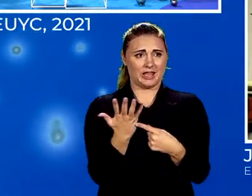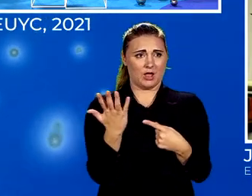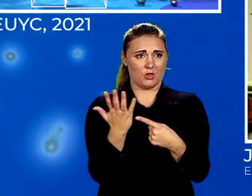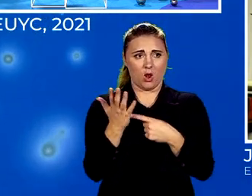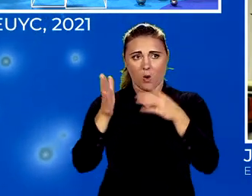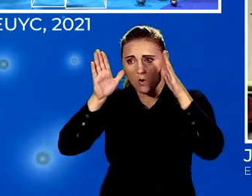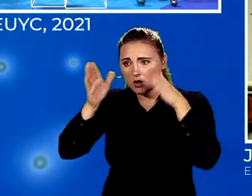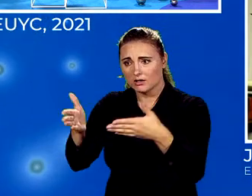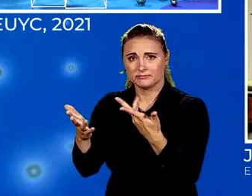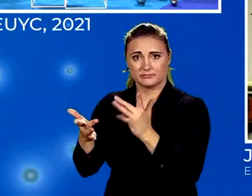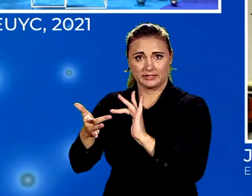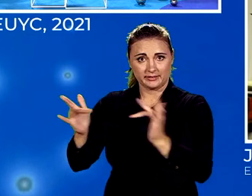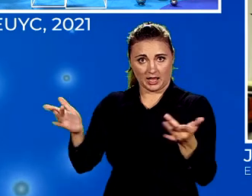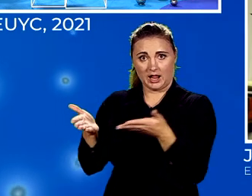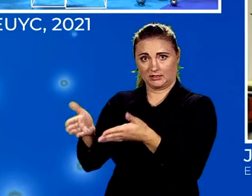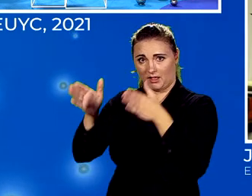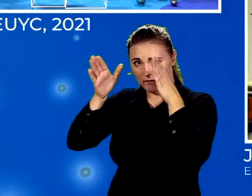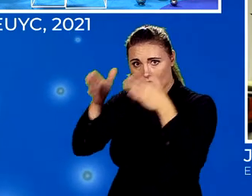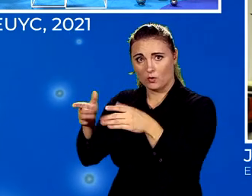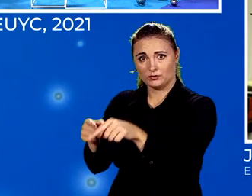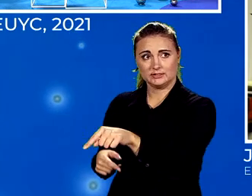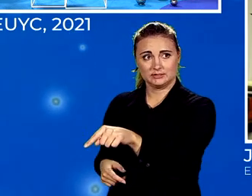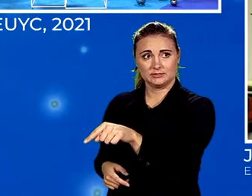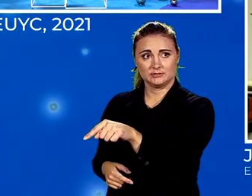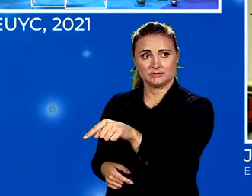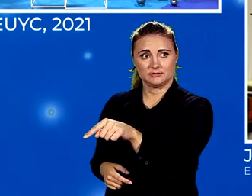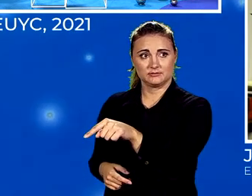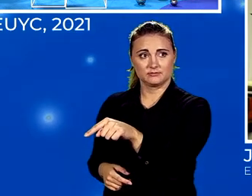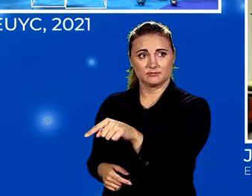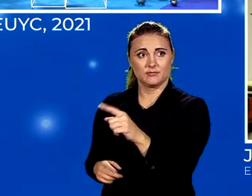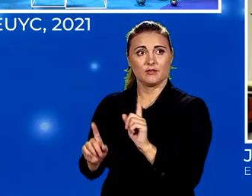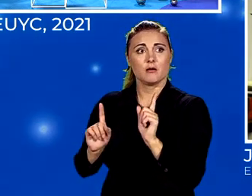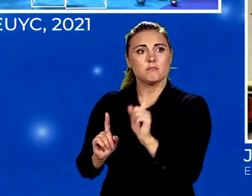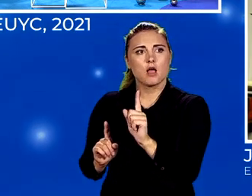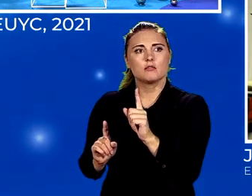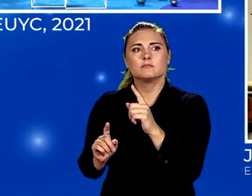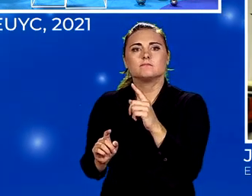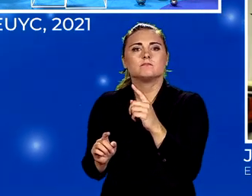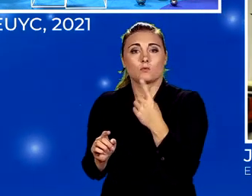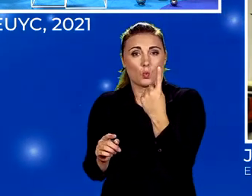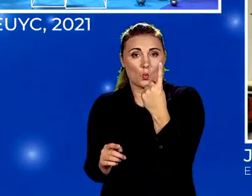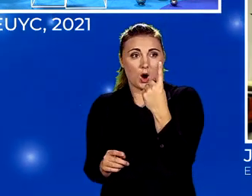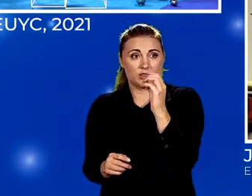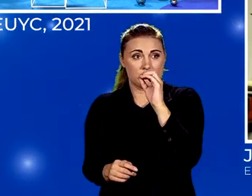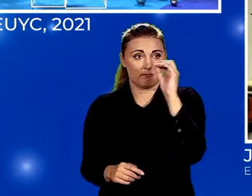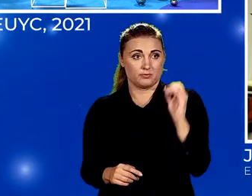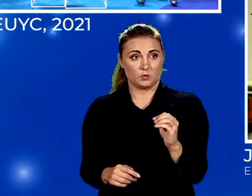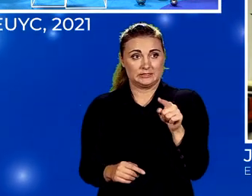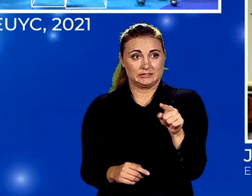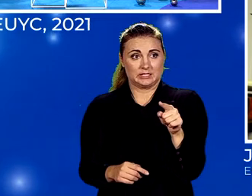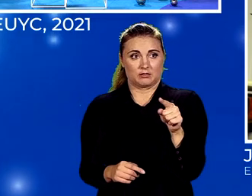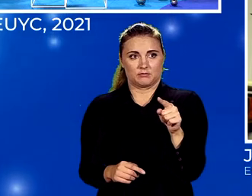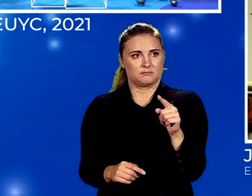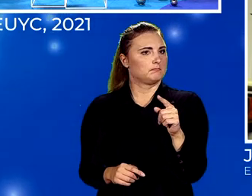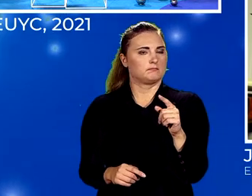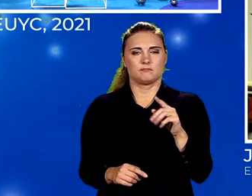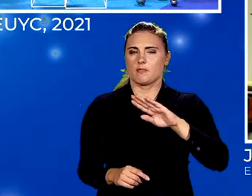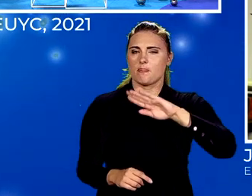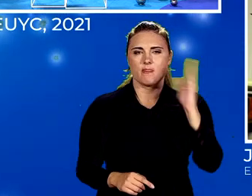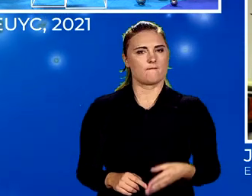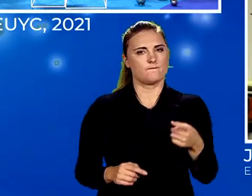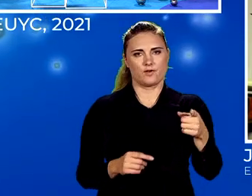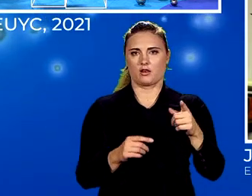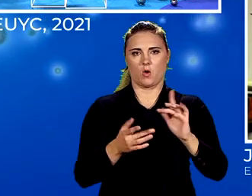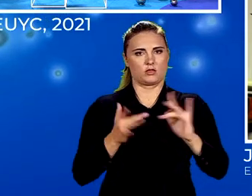internet, just 1% of young people have never accessed the internet, while 95% use it daily,